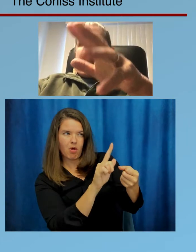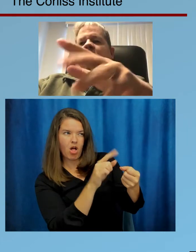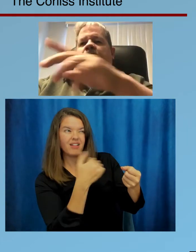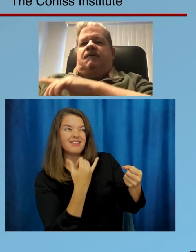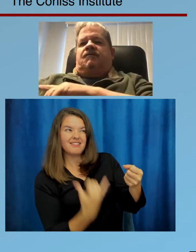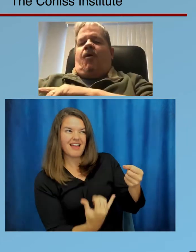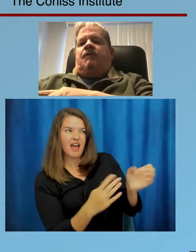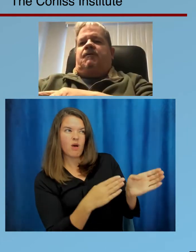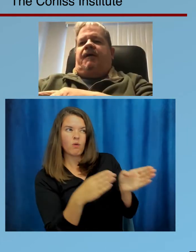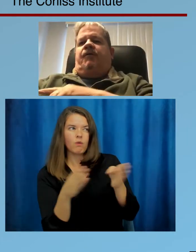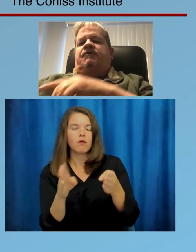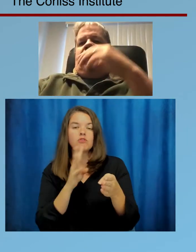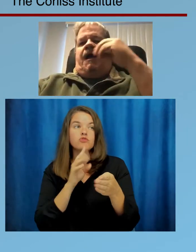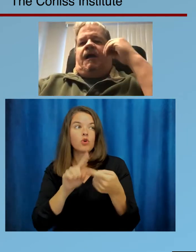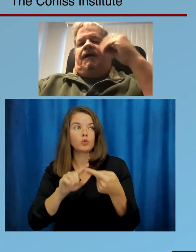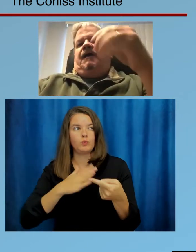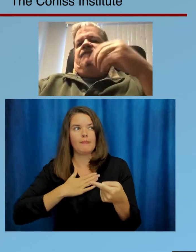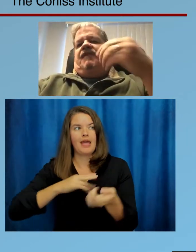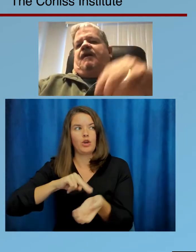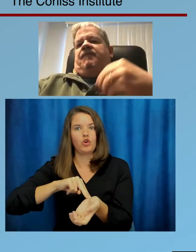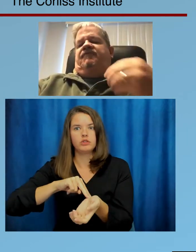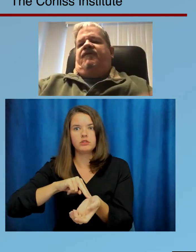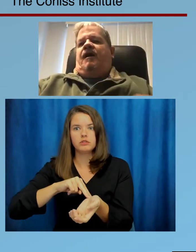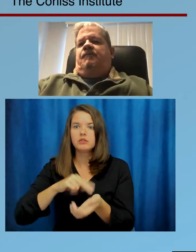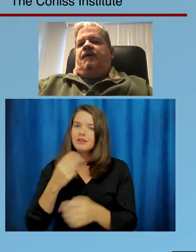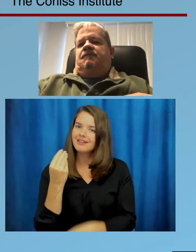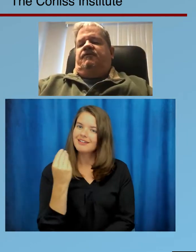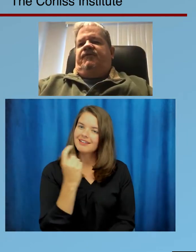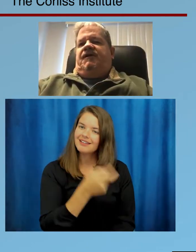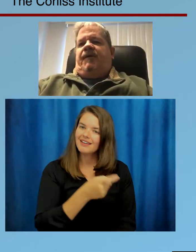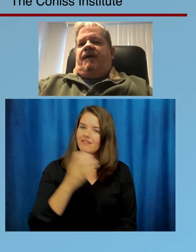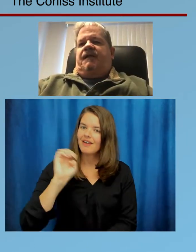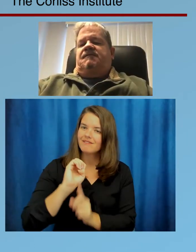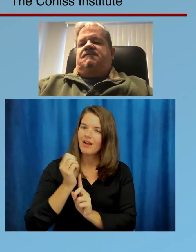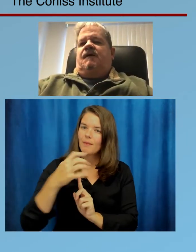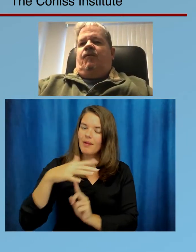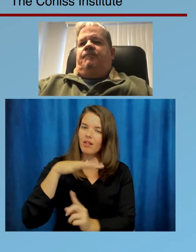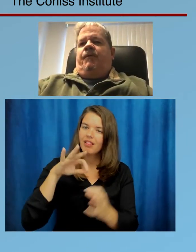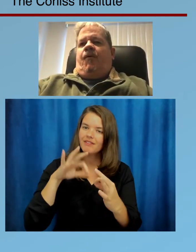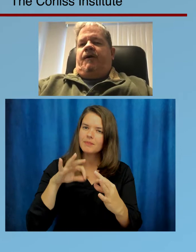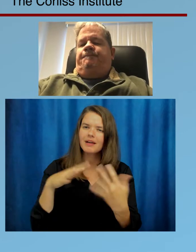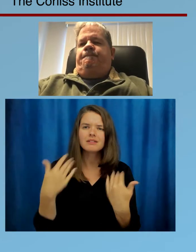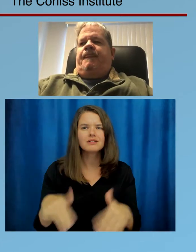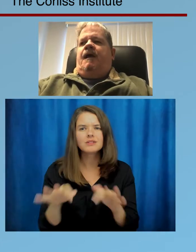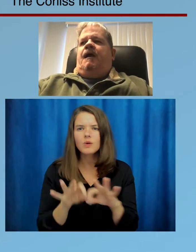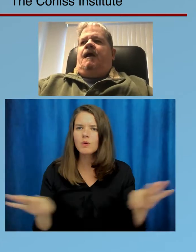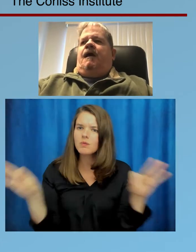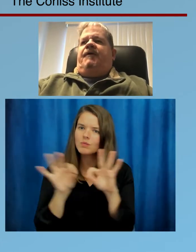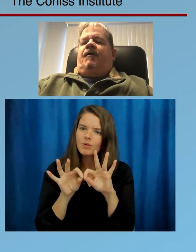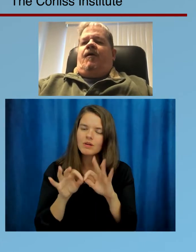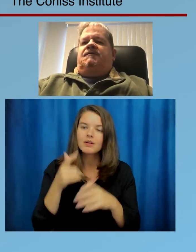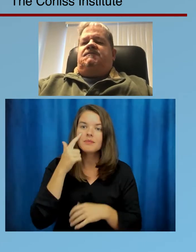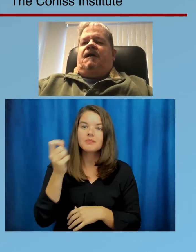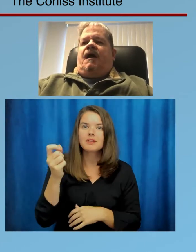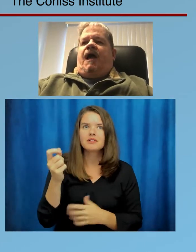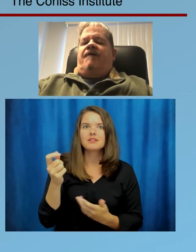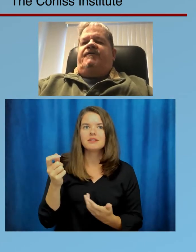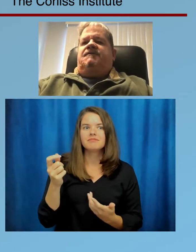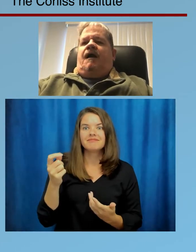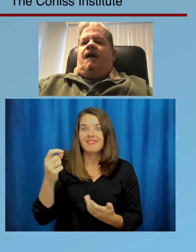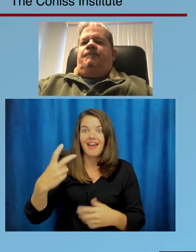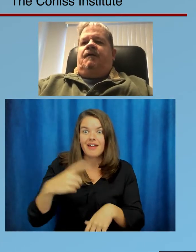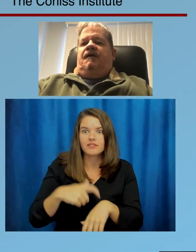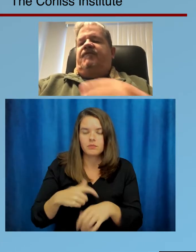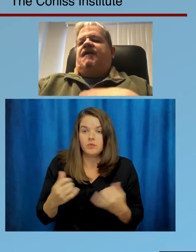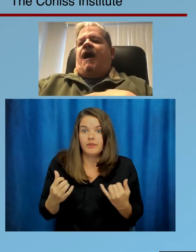minute, Paul. I'm going to talk to my nurse. Give them environmental feedback. That's so important because half of